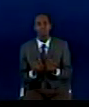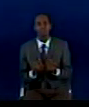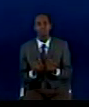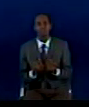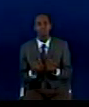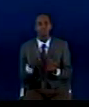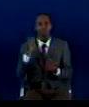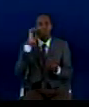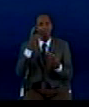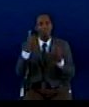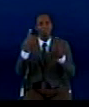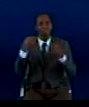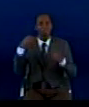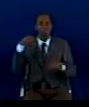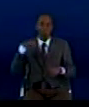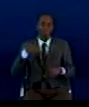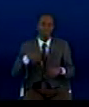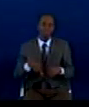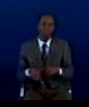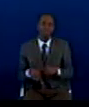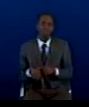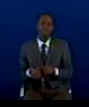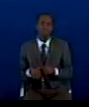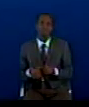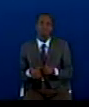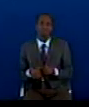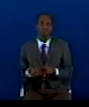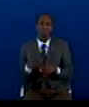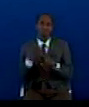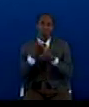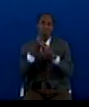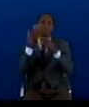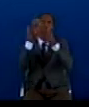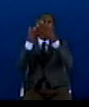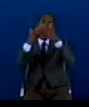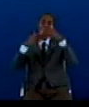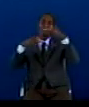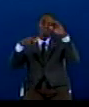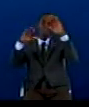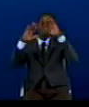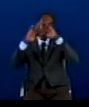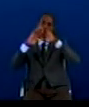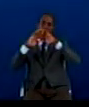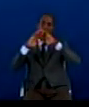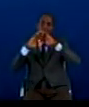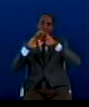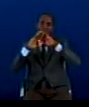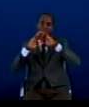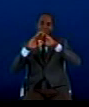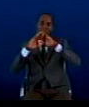came, he came down from heaven.